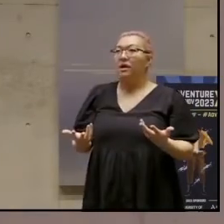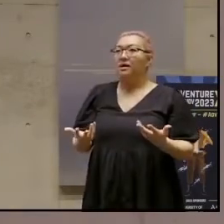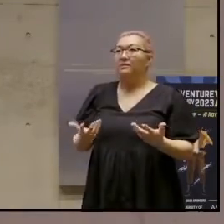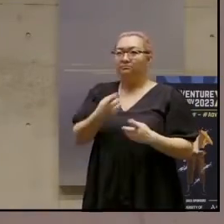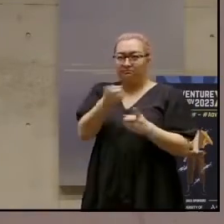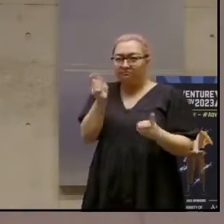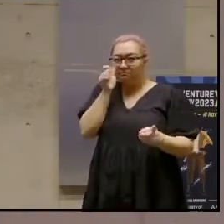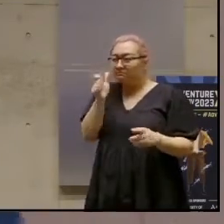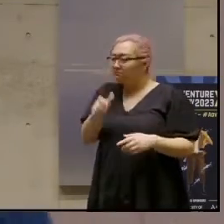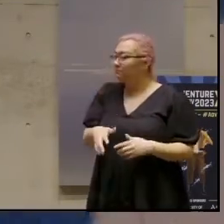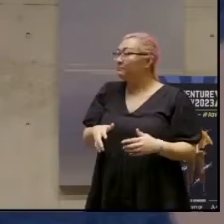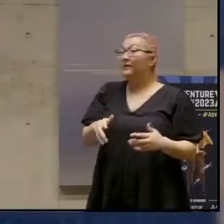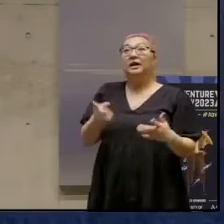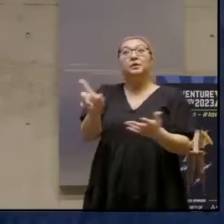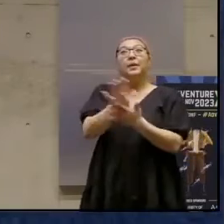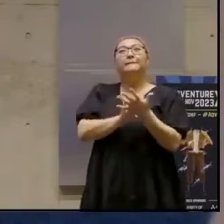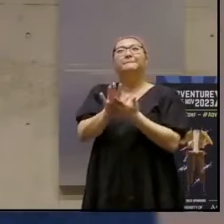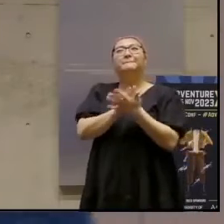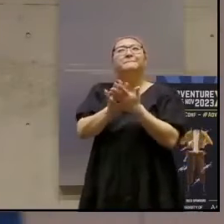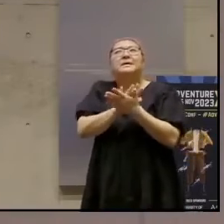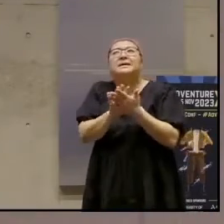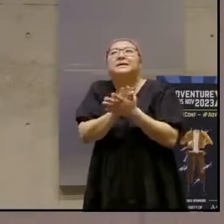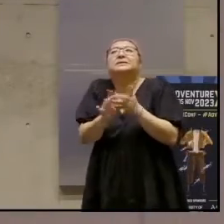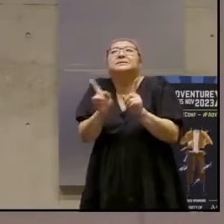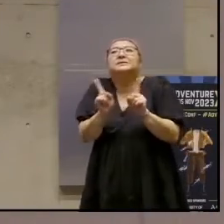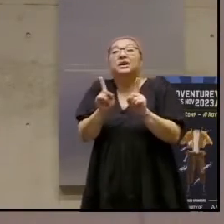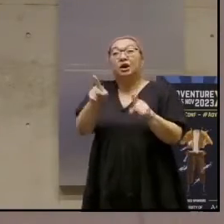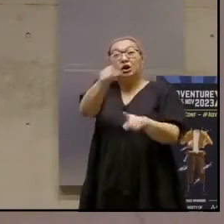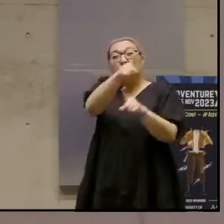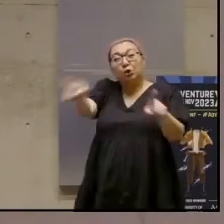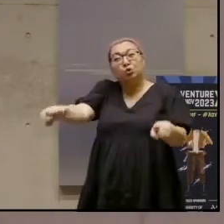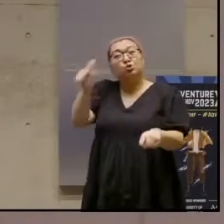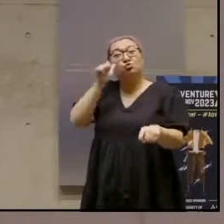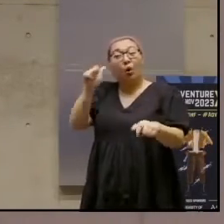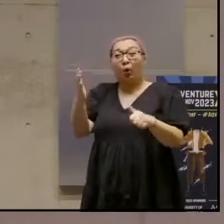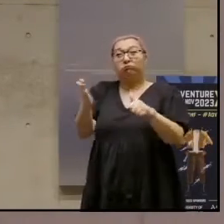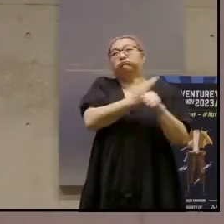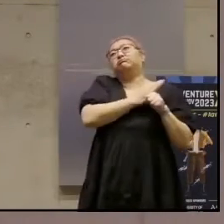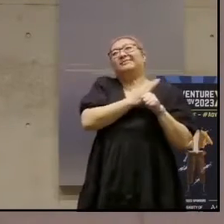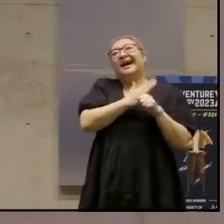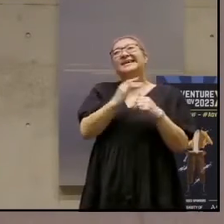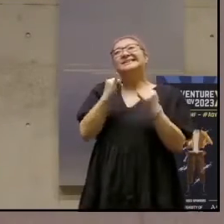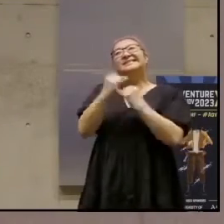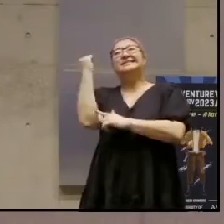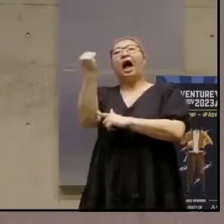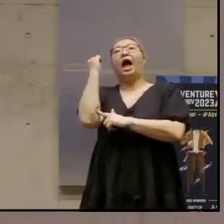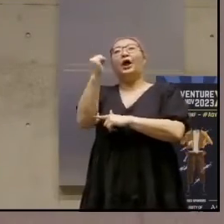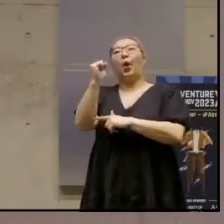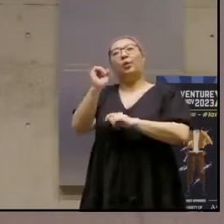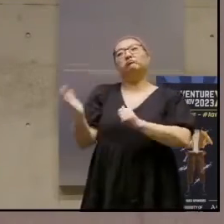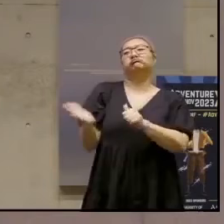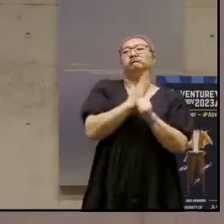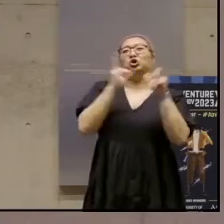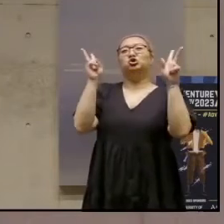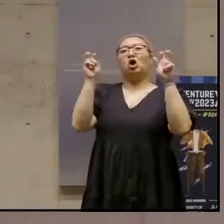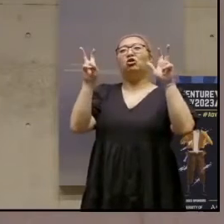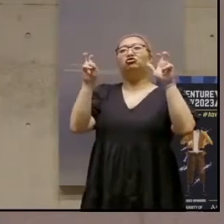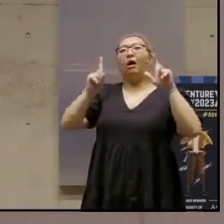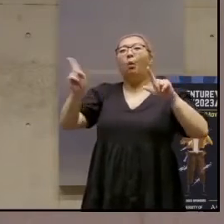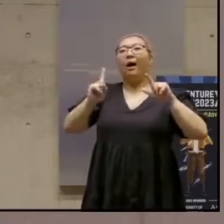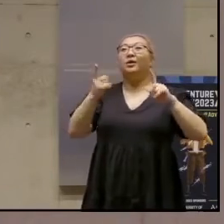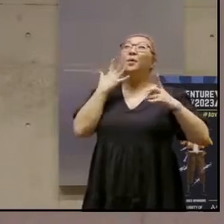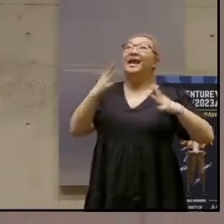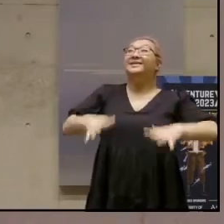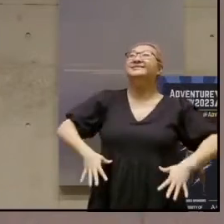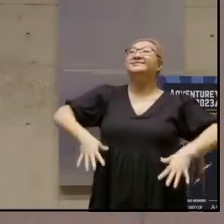right? So what does that mean? Does anybody know what the original genre of Psycho is? How does Psycho start? What genre is it? If